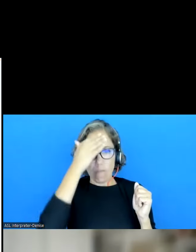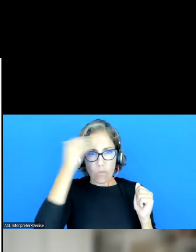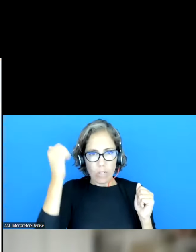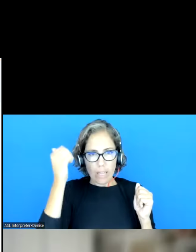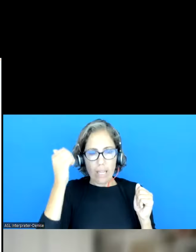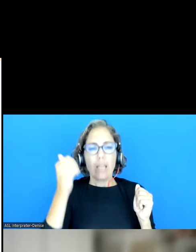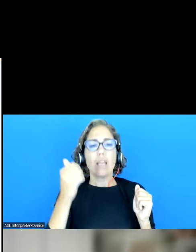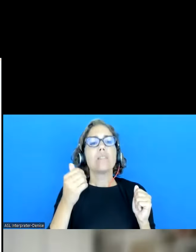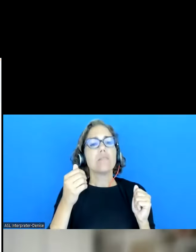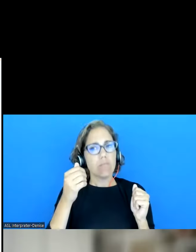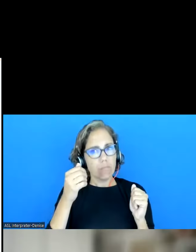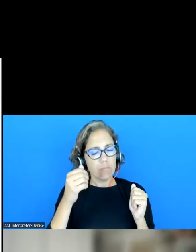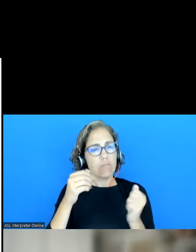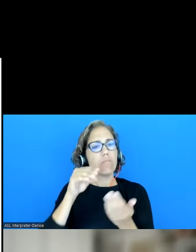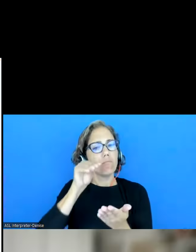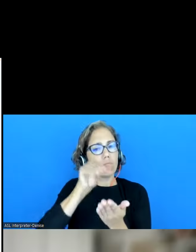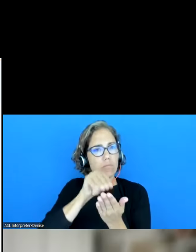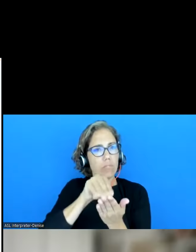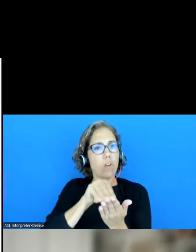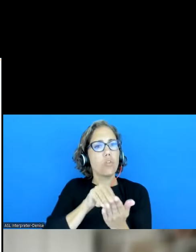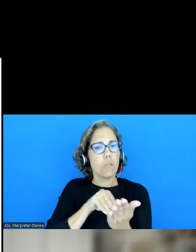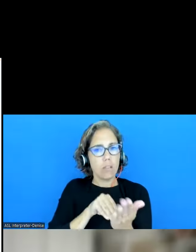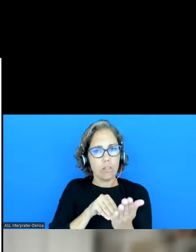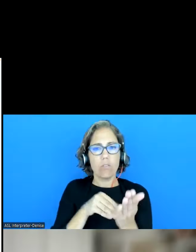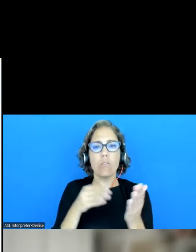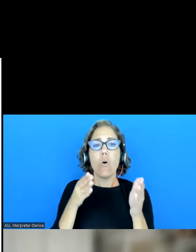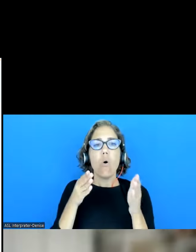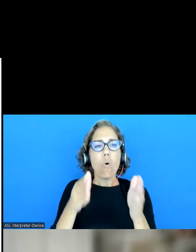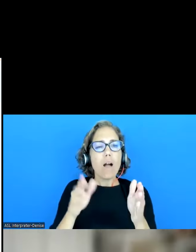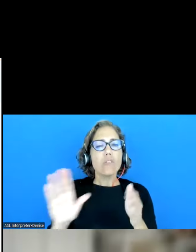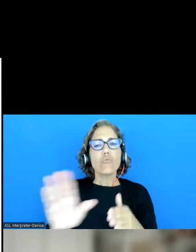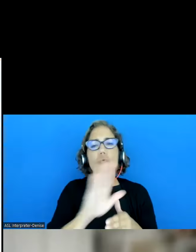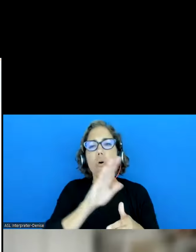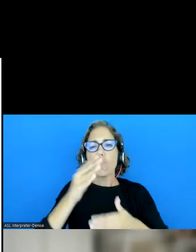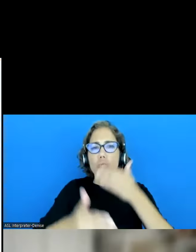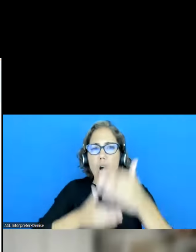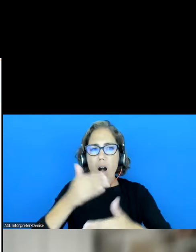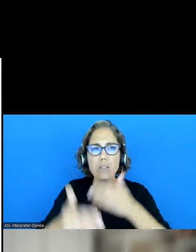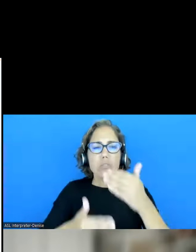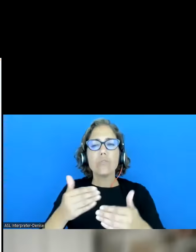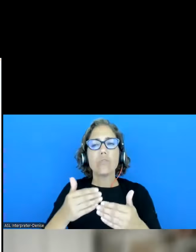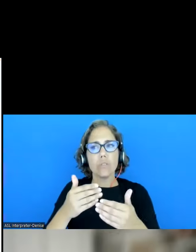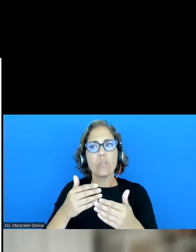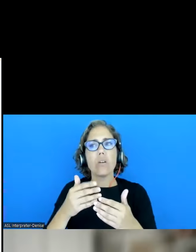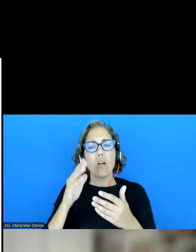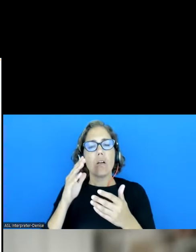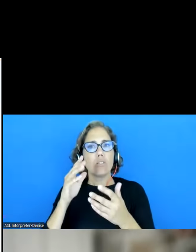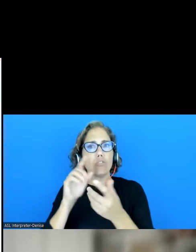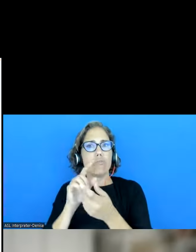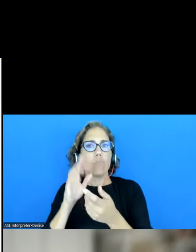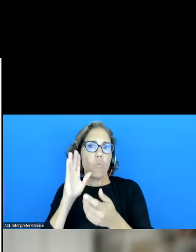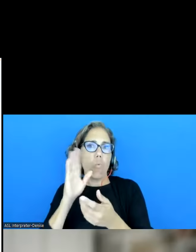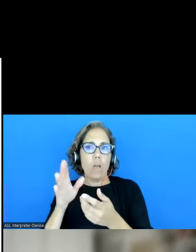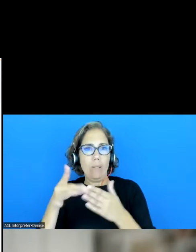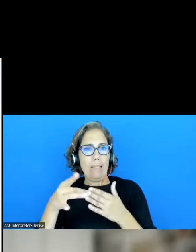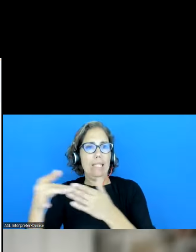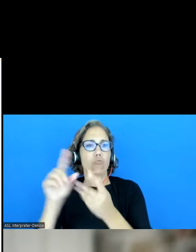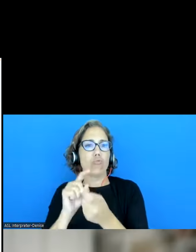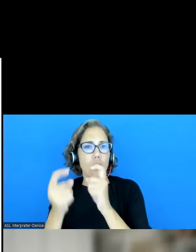to document the way that your processes will need to change in order to accommodate